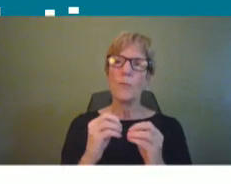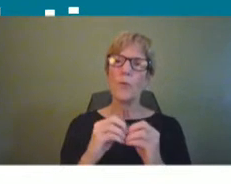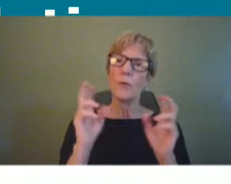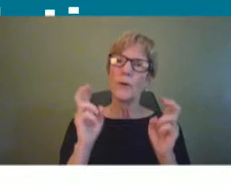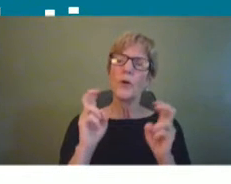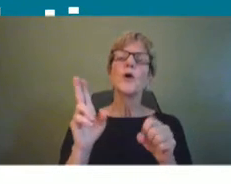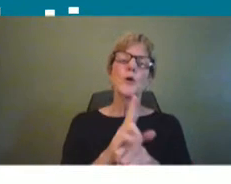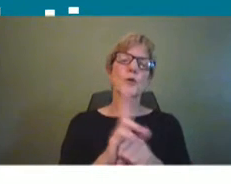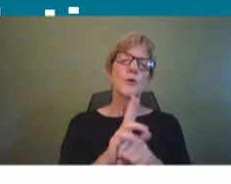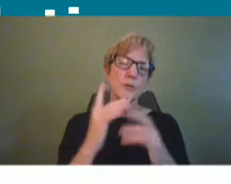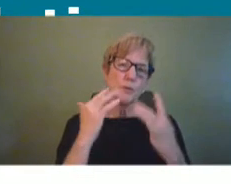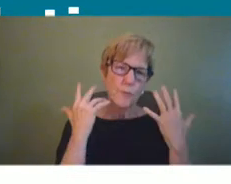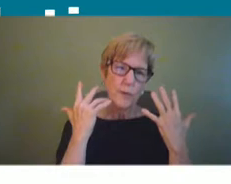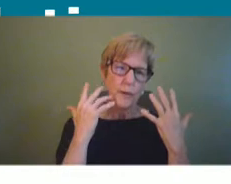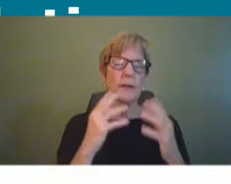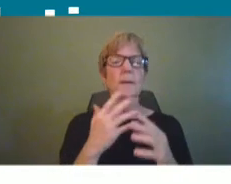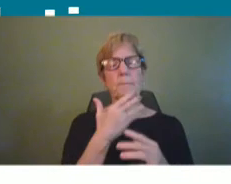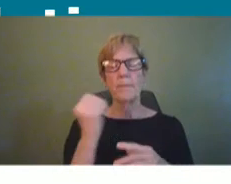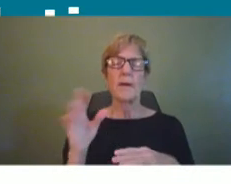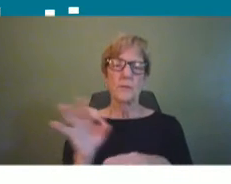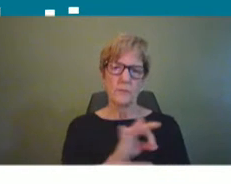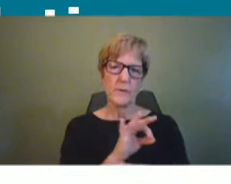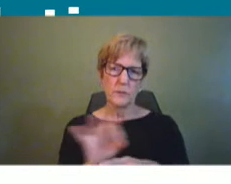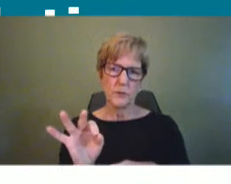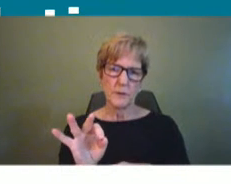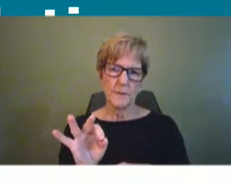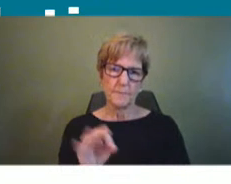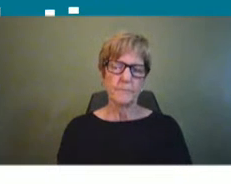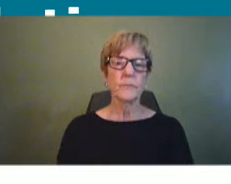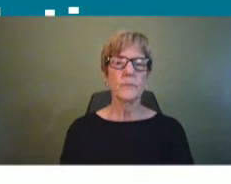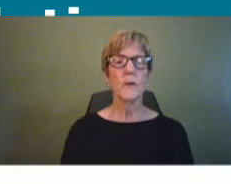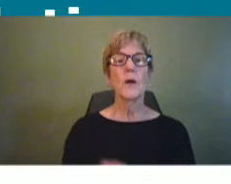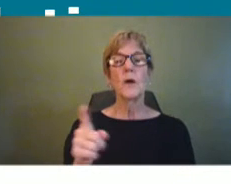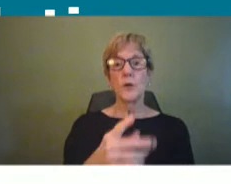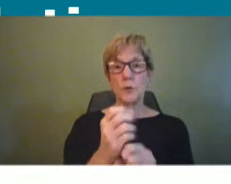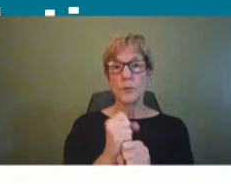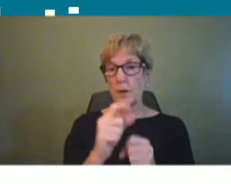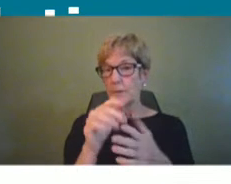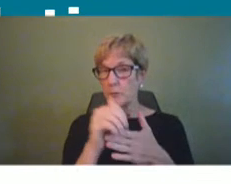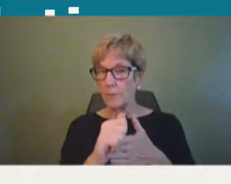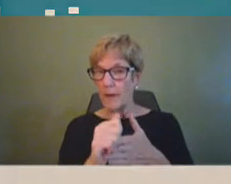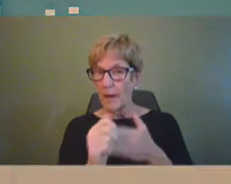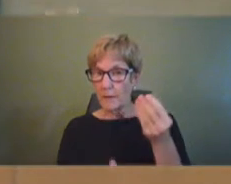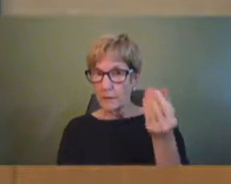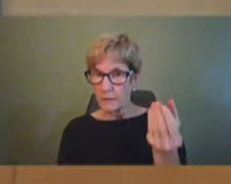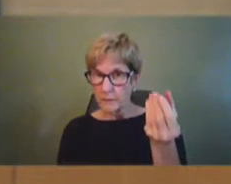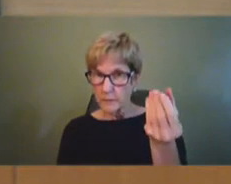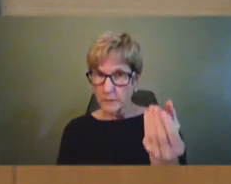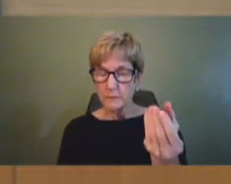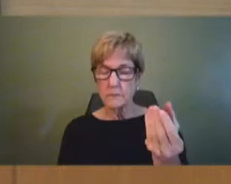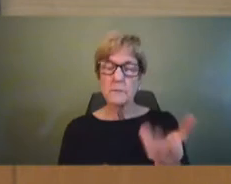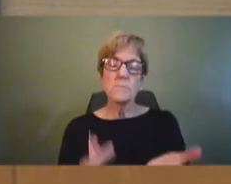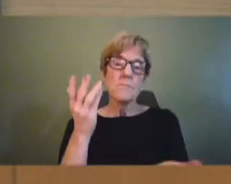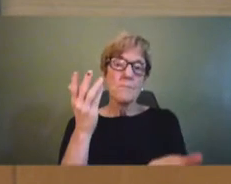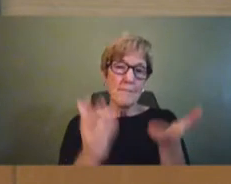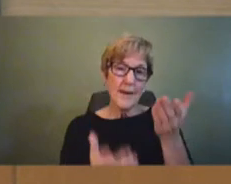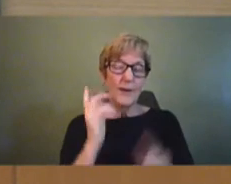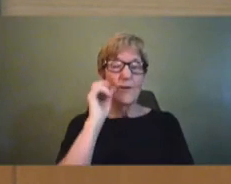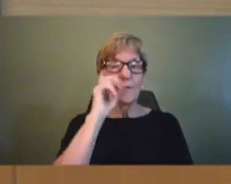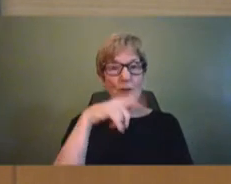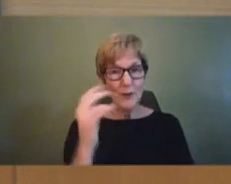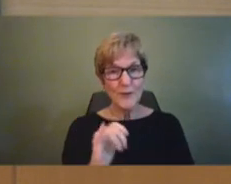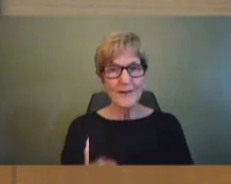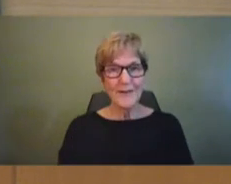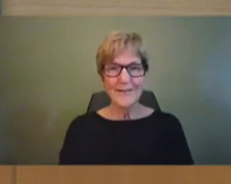more functional um you did get in your packet um what may have looked like a whole new